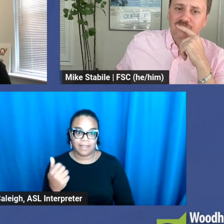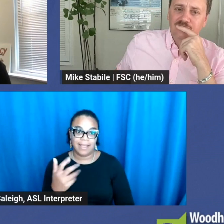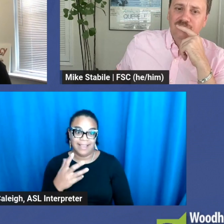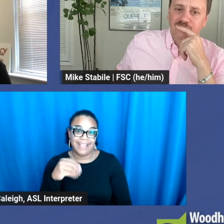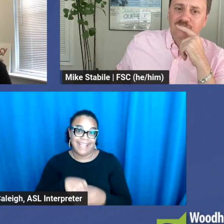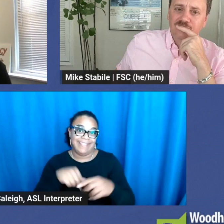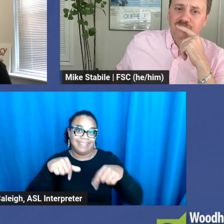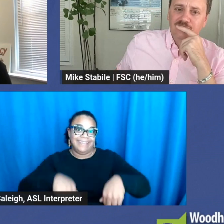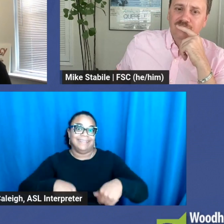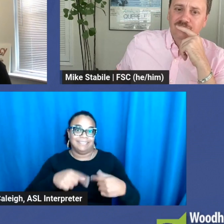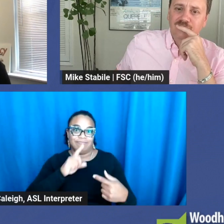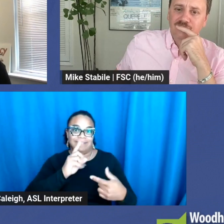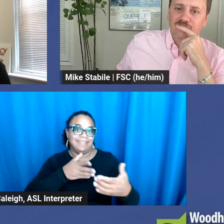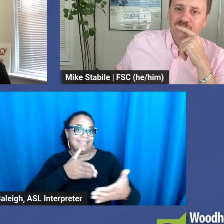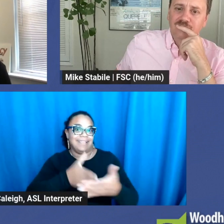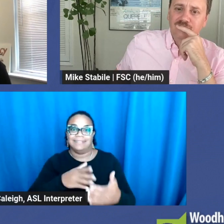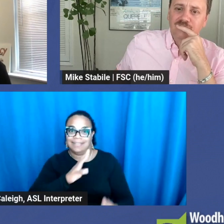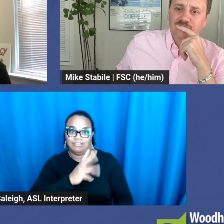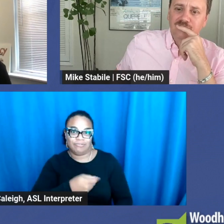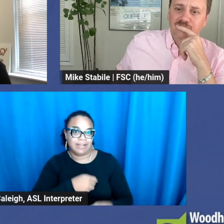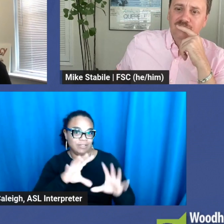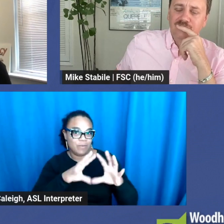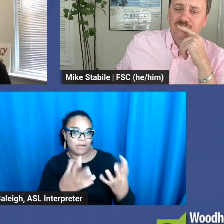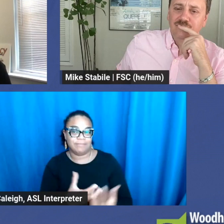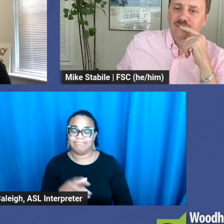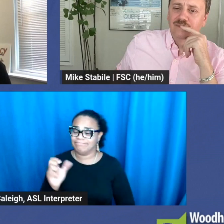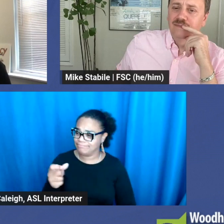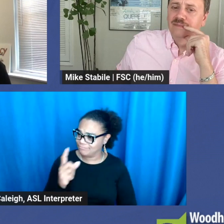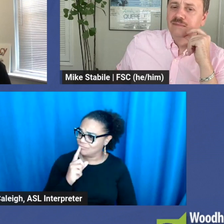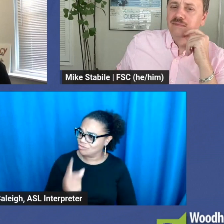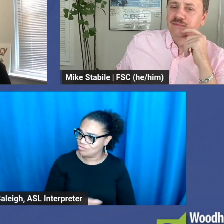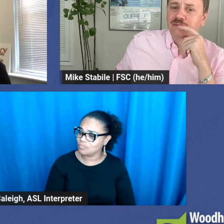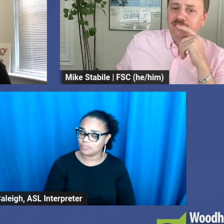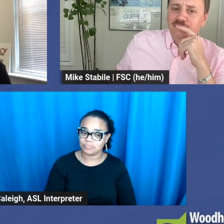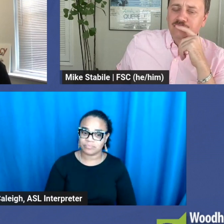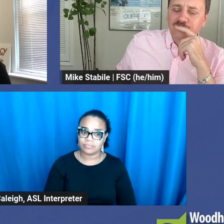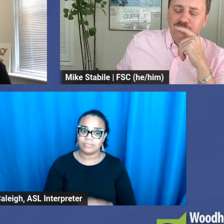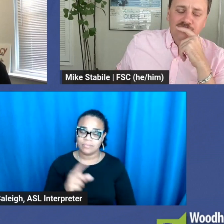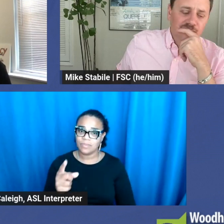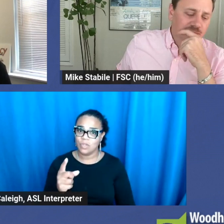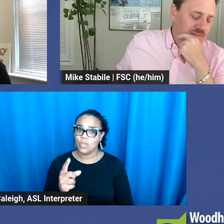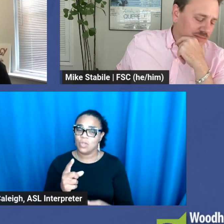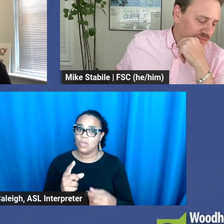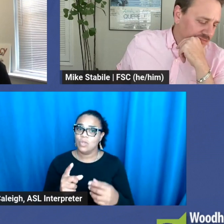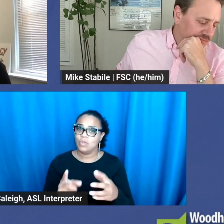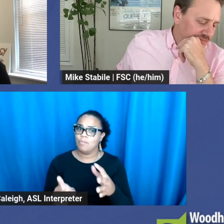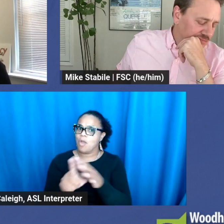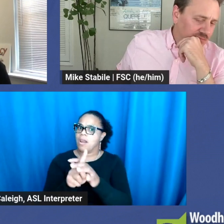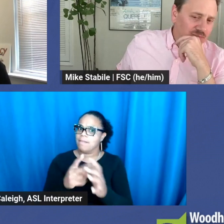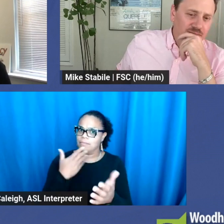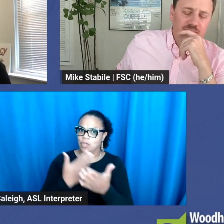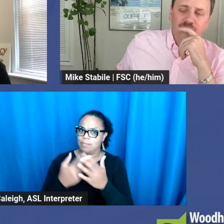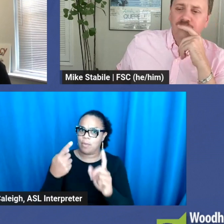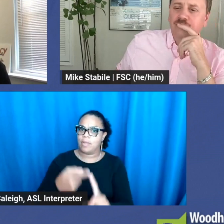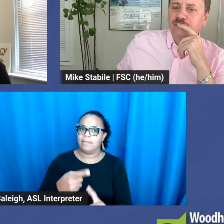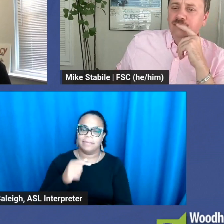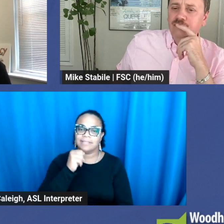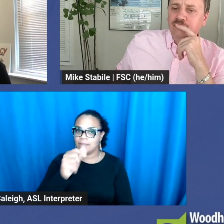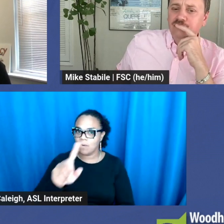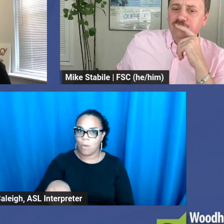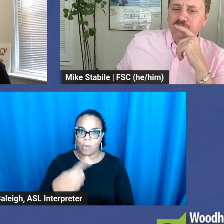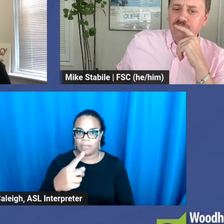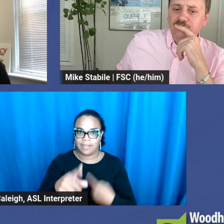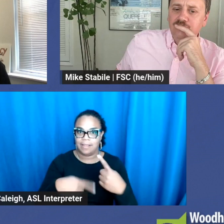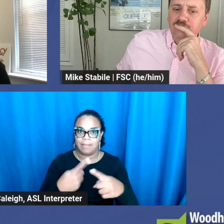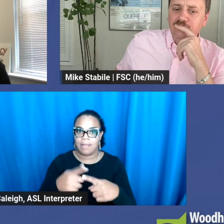world. Yeah, sure. It's not, I think you bring up a good point, Bailey. It's not just about laws that target